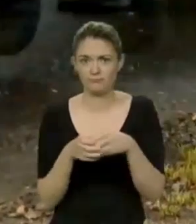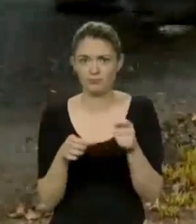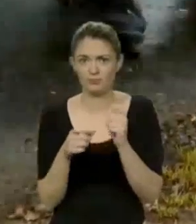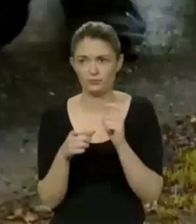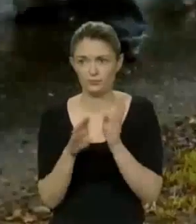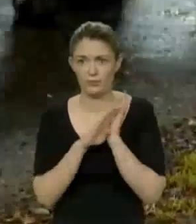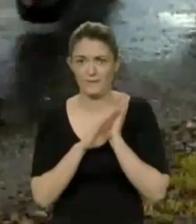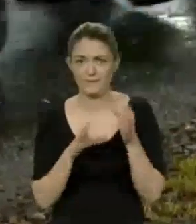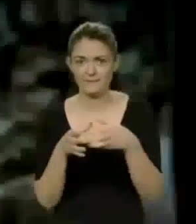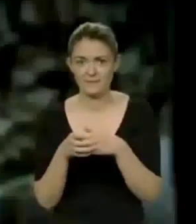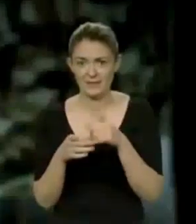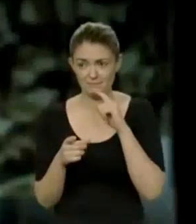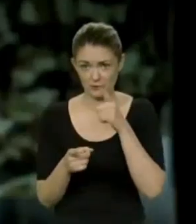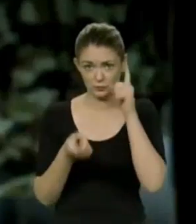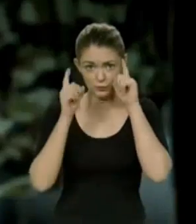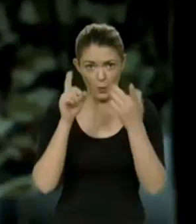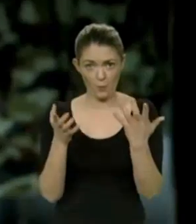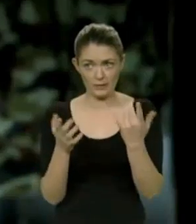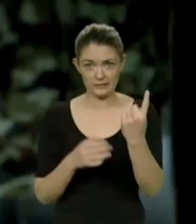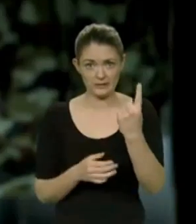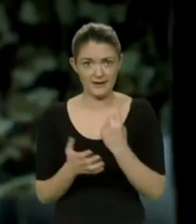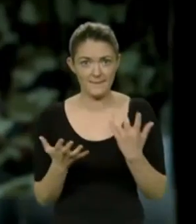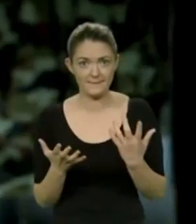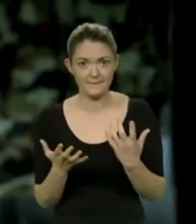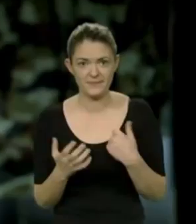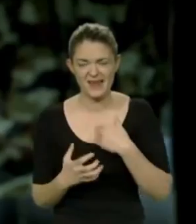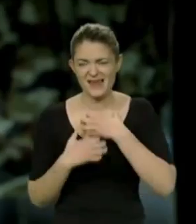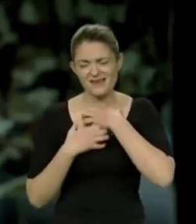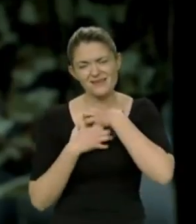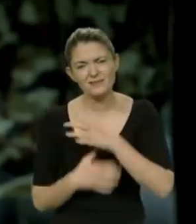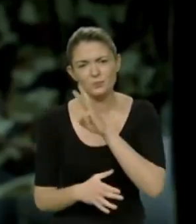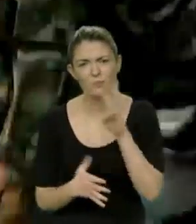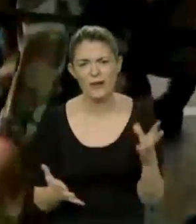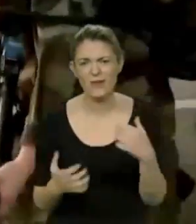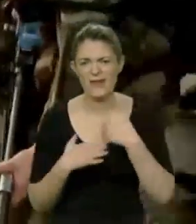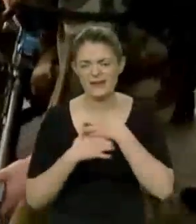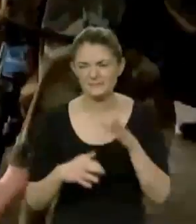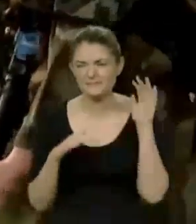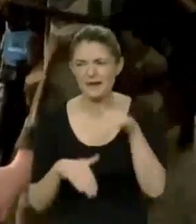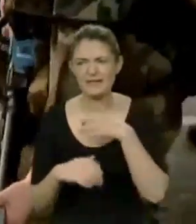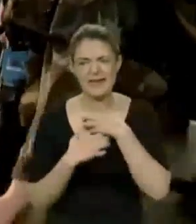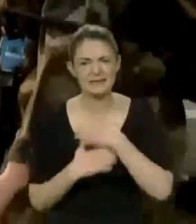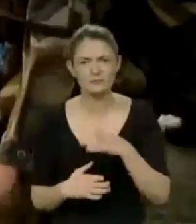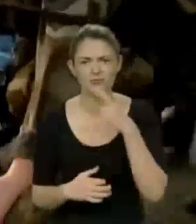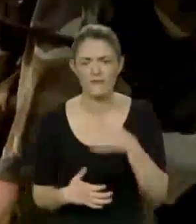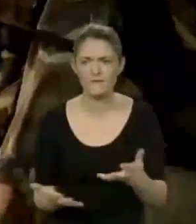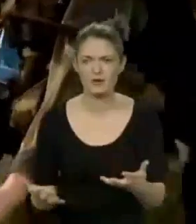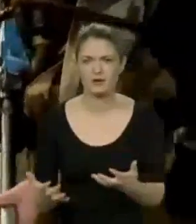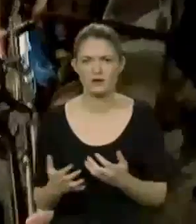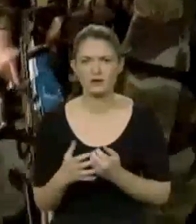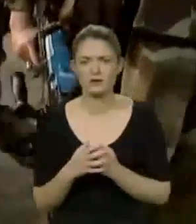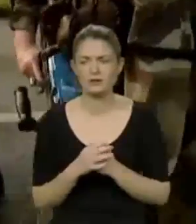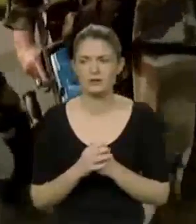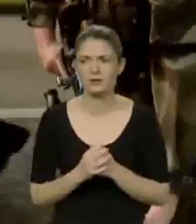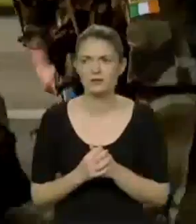recruits don't really know what is coming. Hate Wicklow, hate mountains, rivers. Right, stay with me though, Joe. Stay with